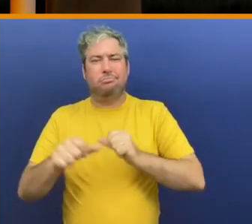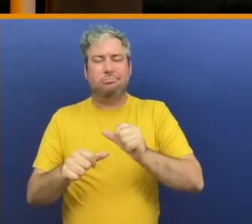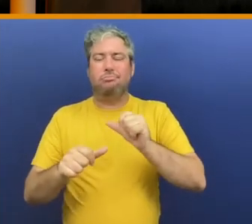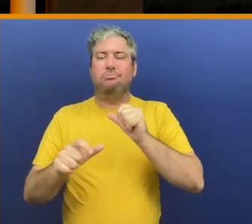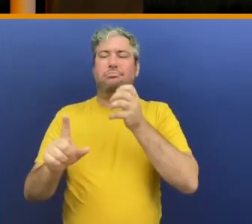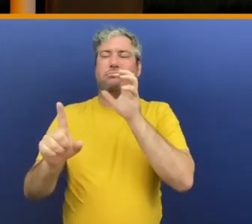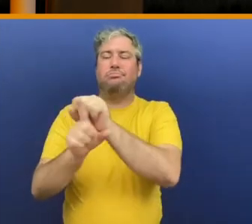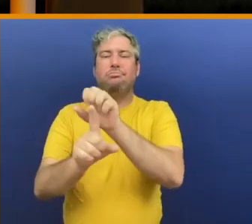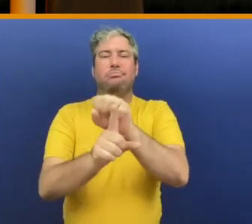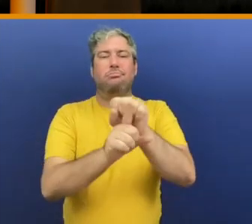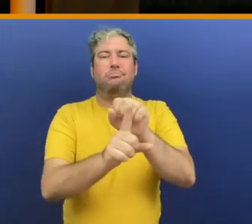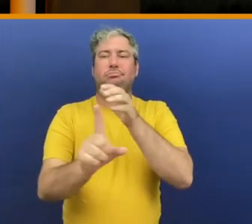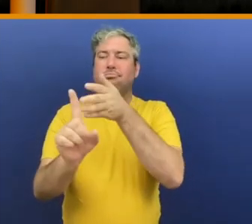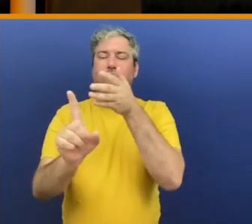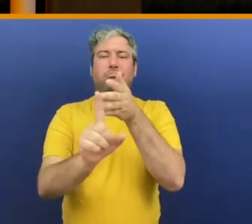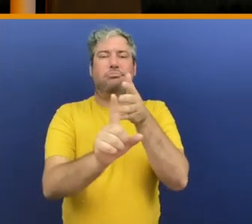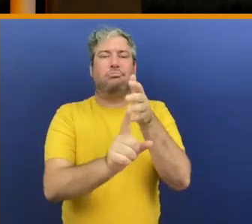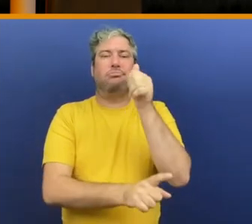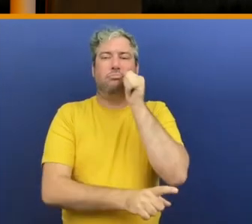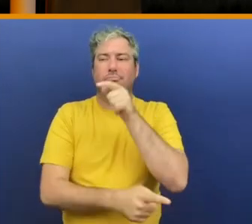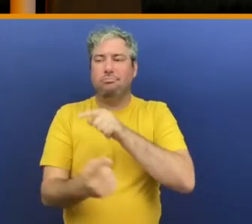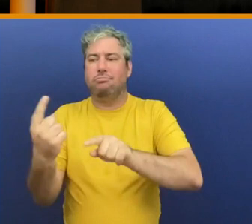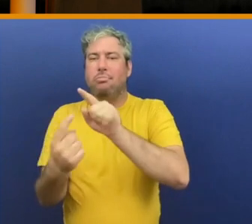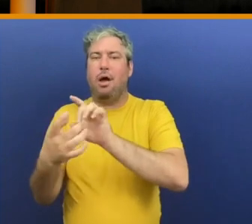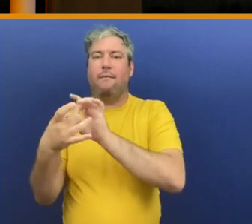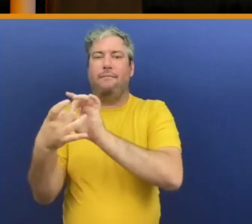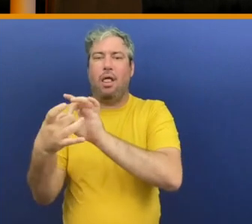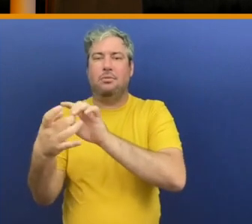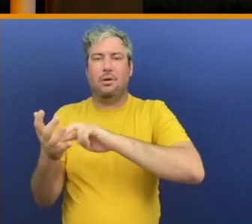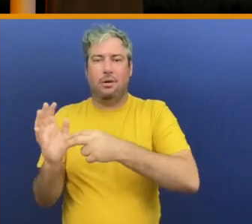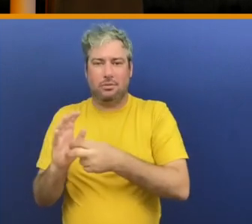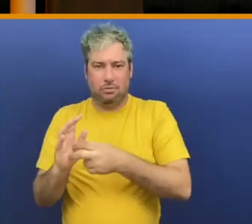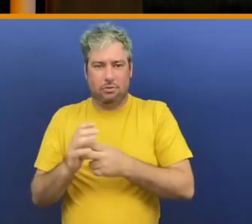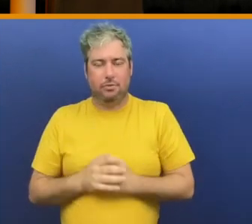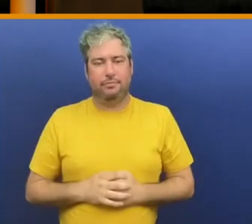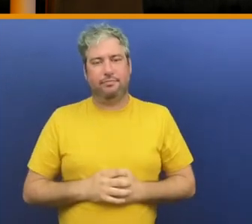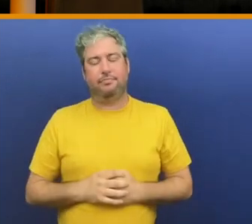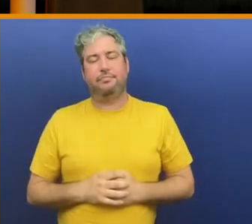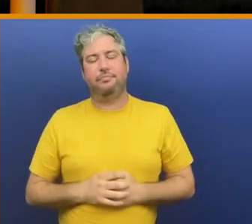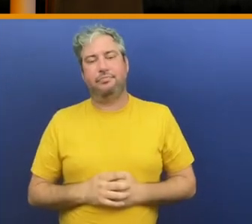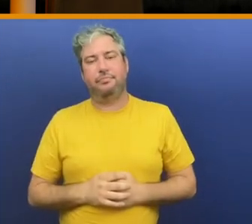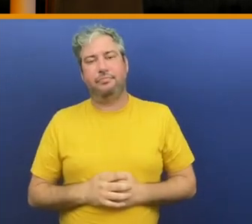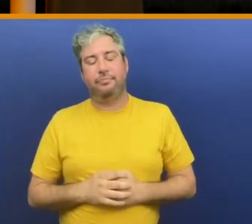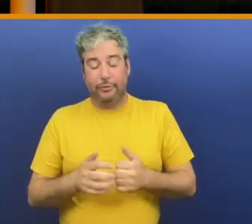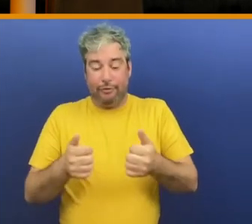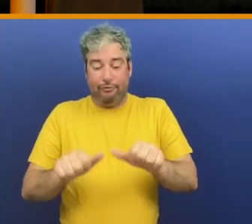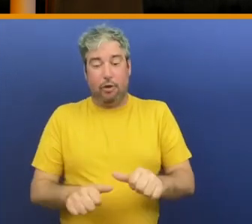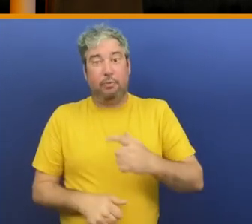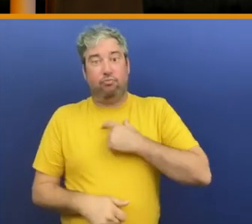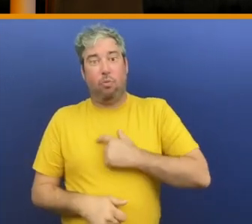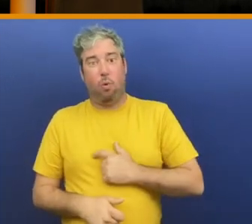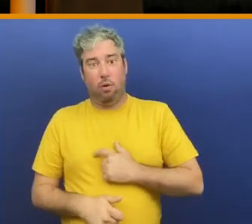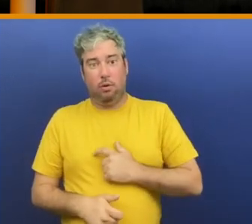organisations. To confirm the role of the Party Bodies Forum, which brings together organisations to talk to each